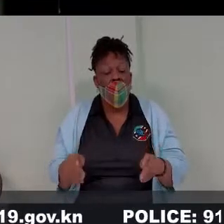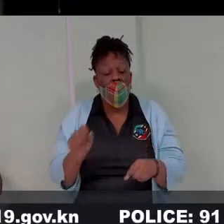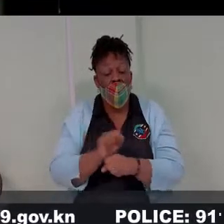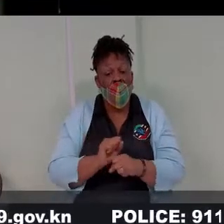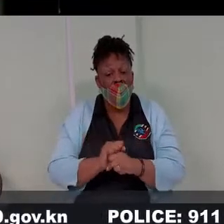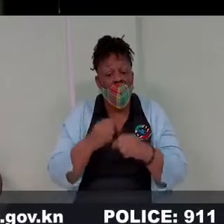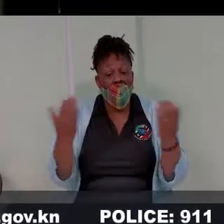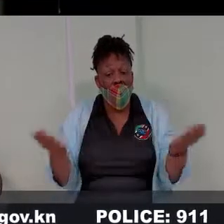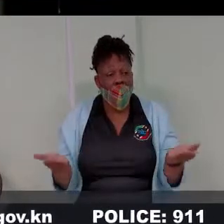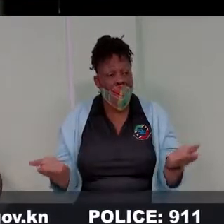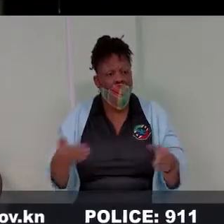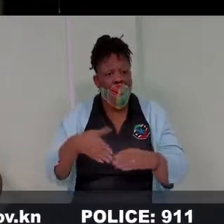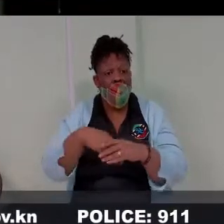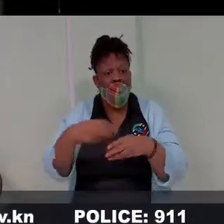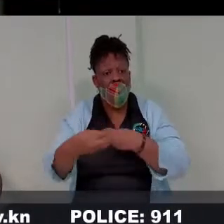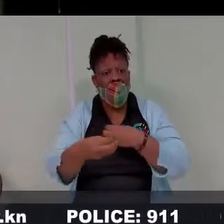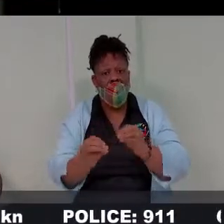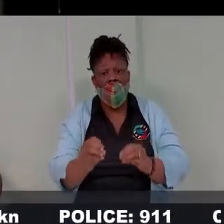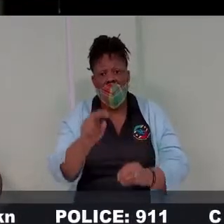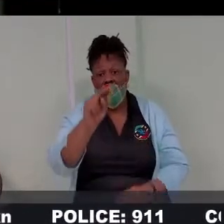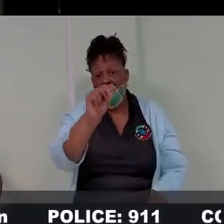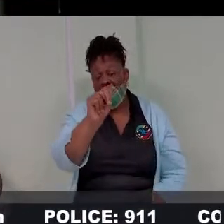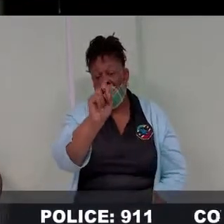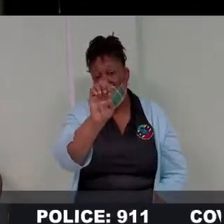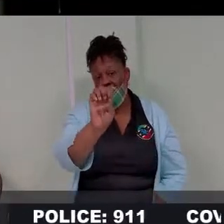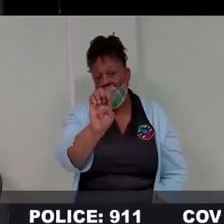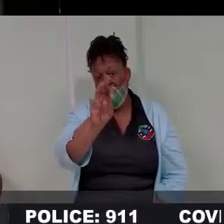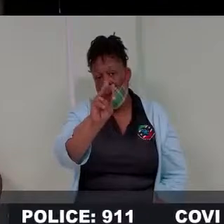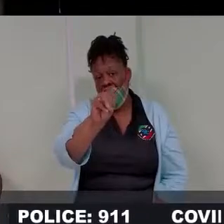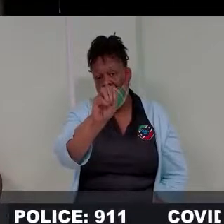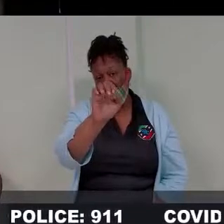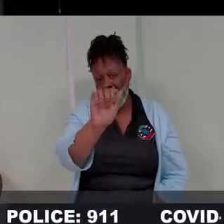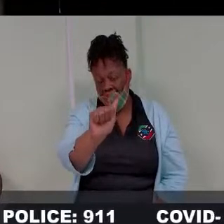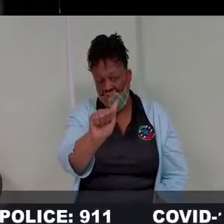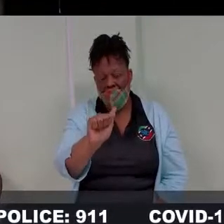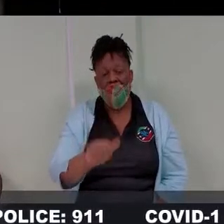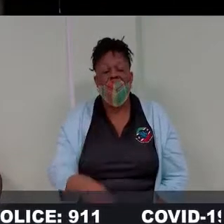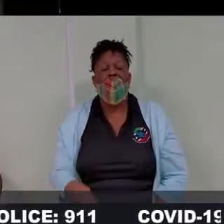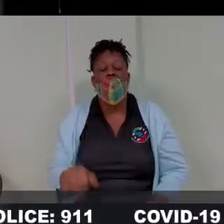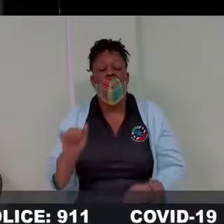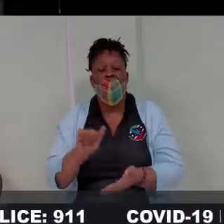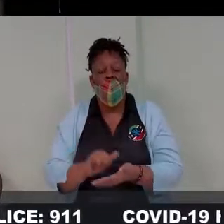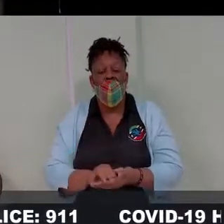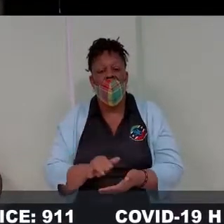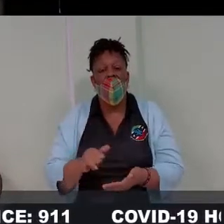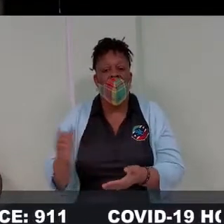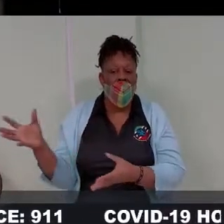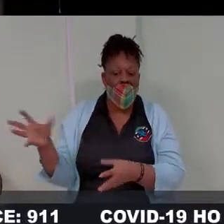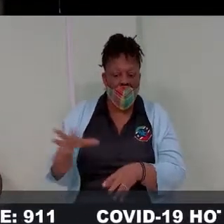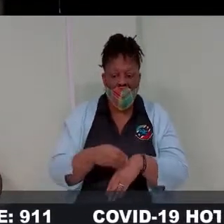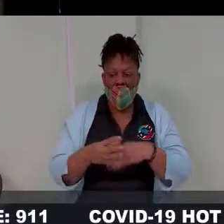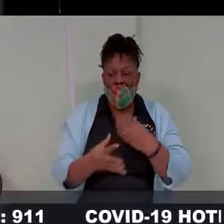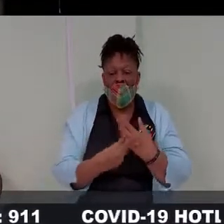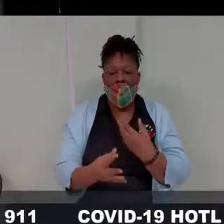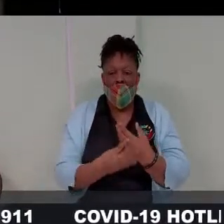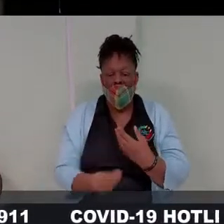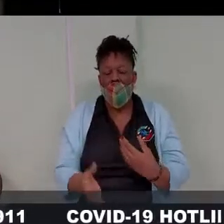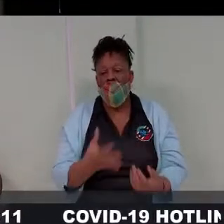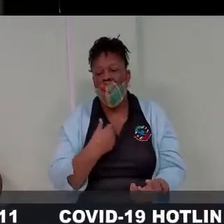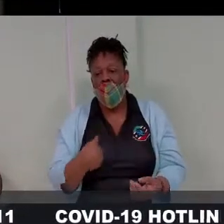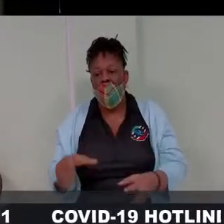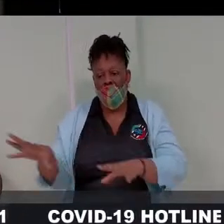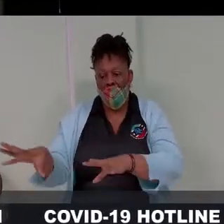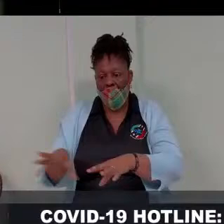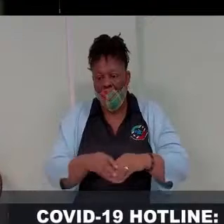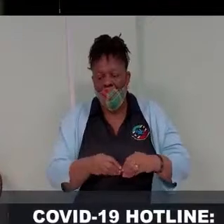persons working behind the scene, doing the data entry, collecting information with respect to people coming